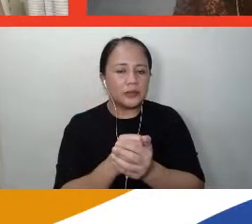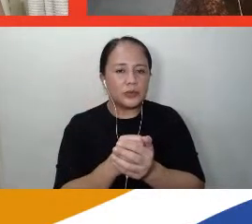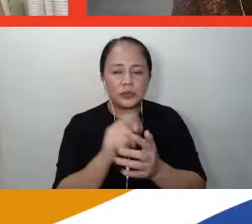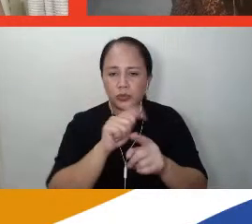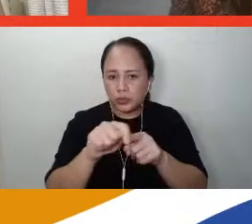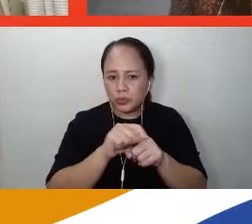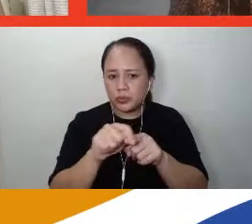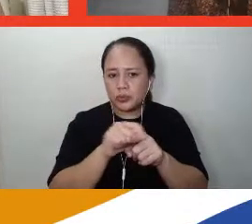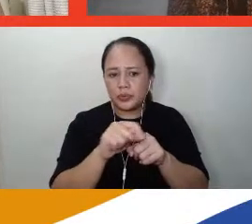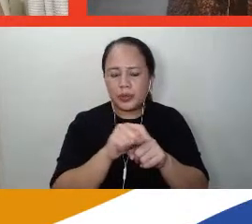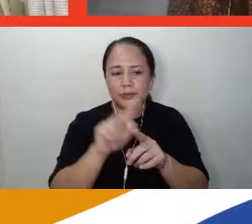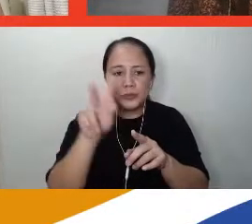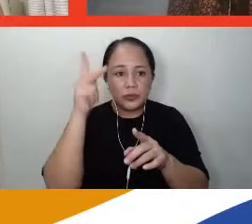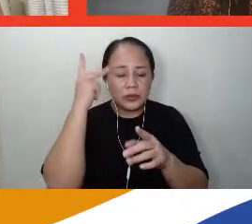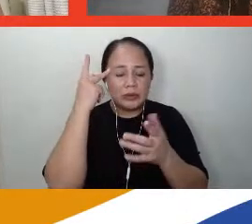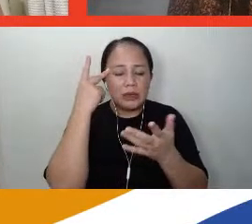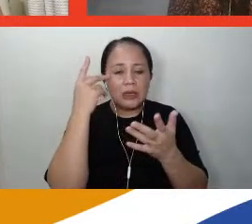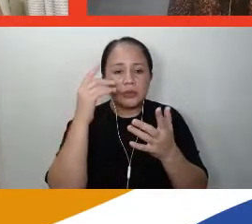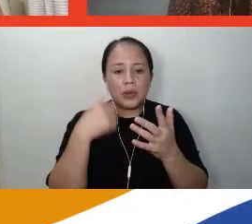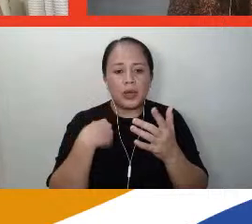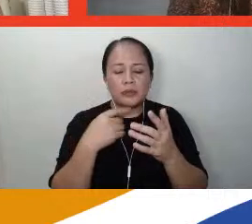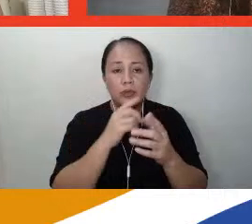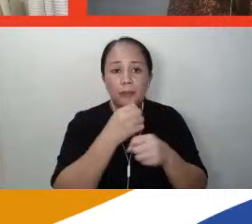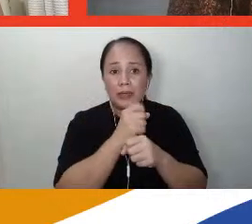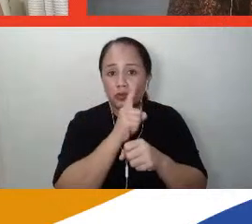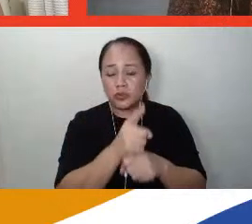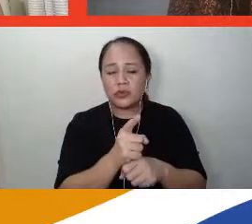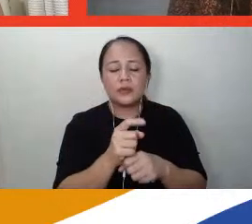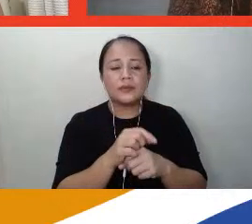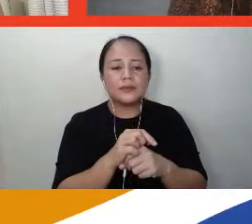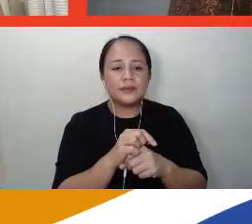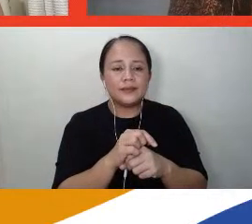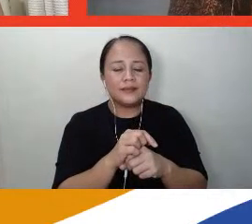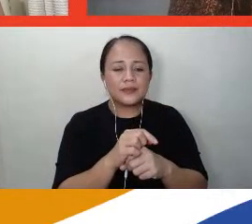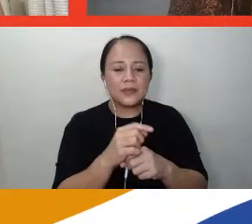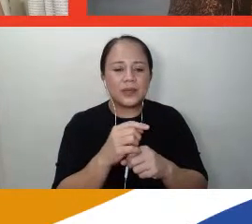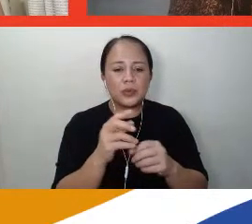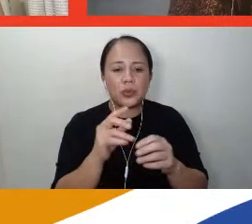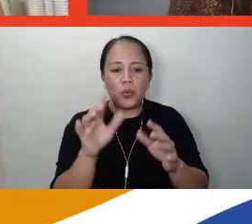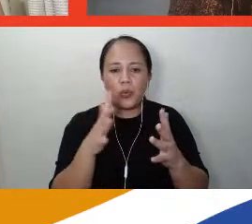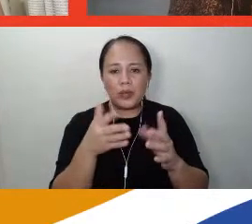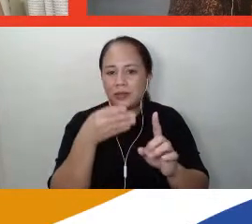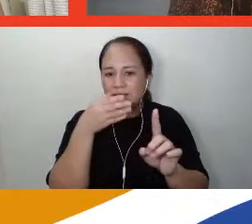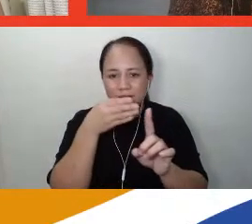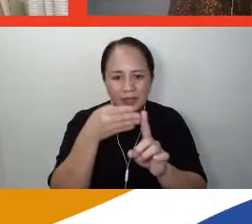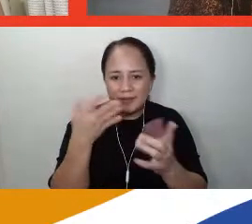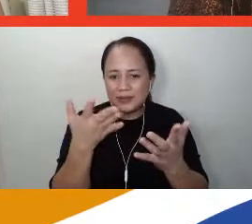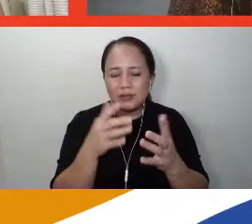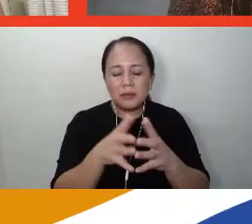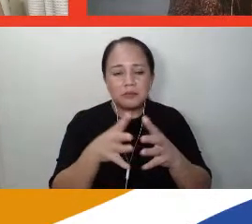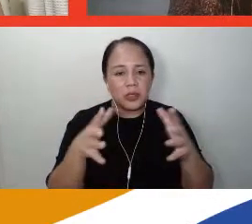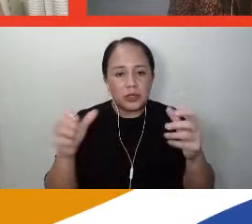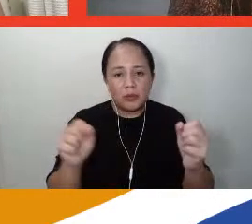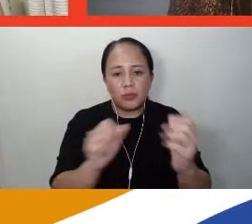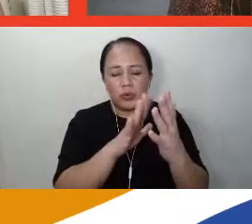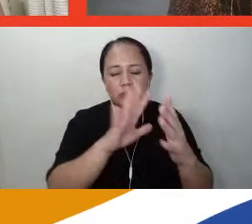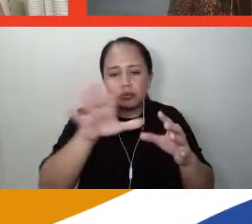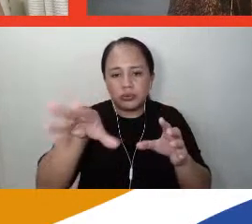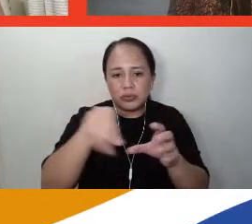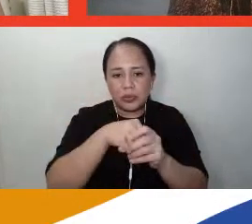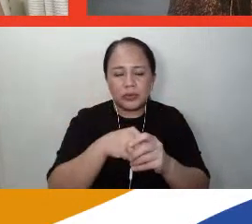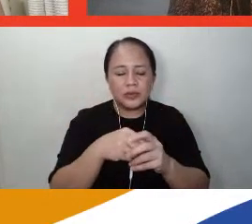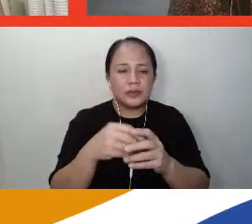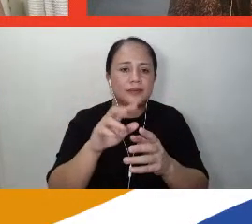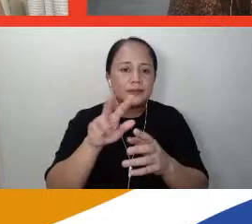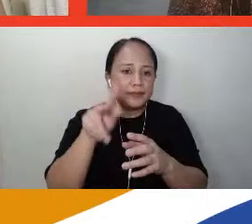with political parties and candidates, because we want to ensure that there is a non-partisan and wide approach to engage candidates,